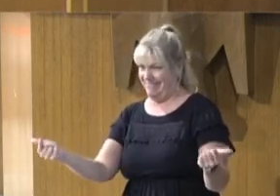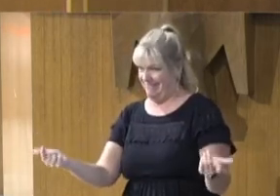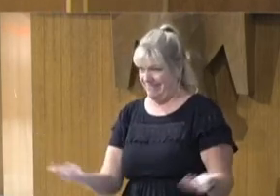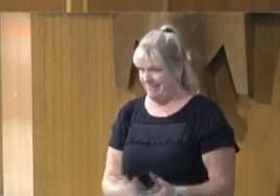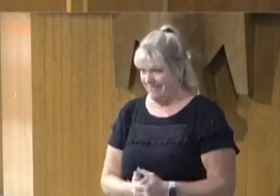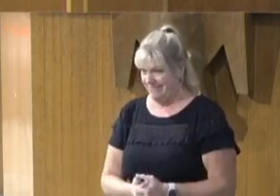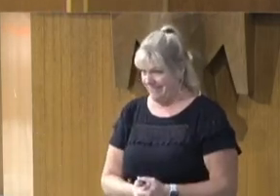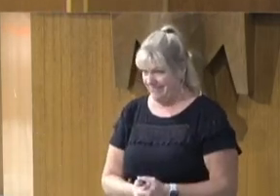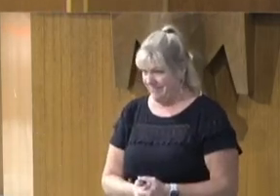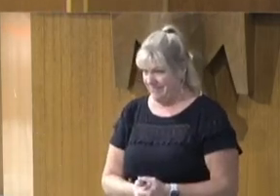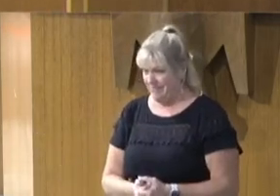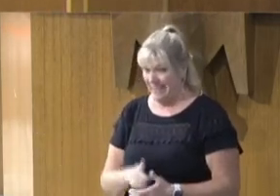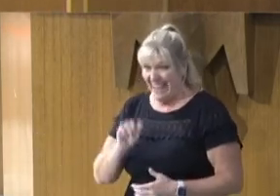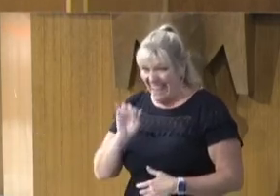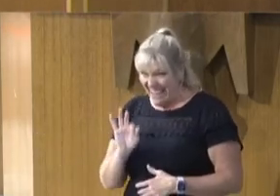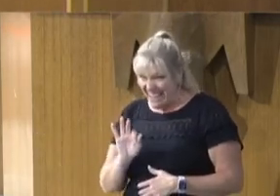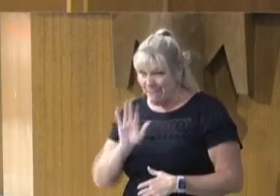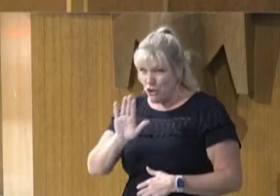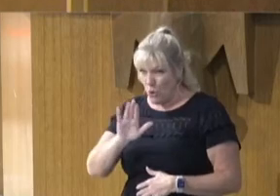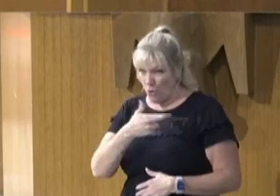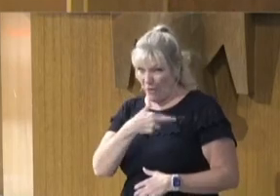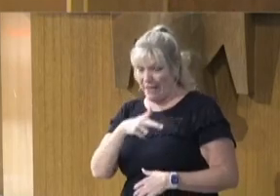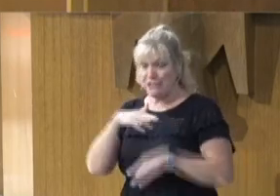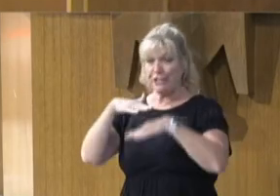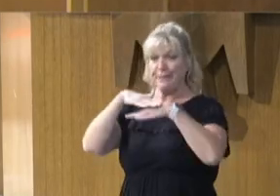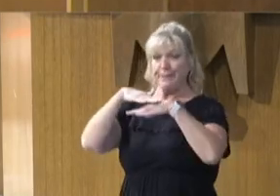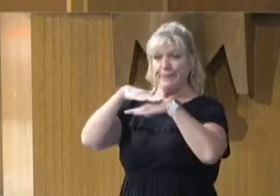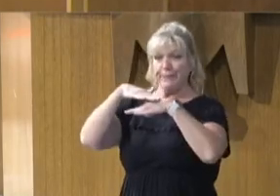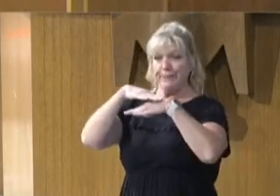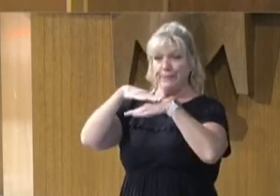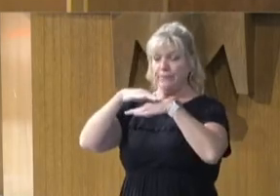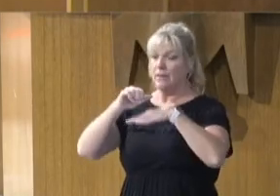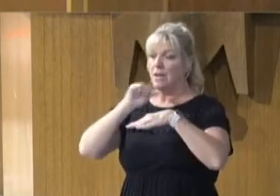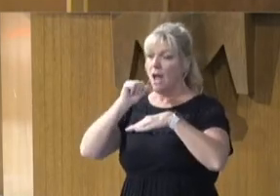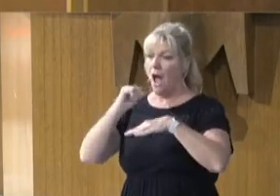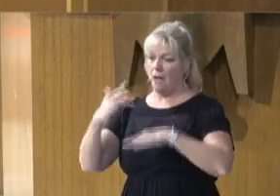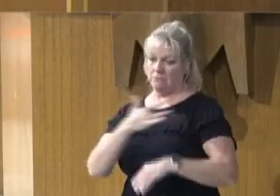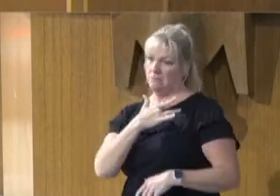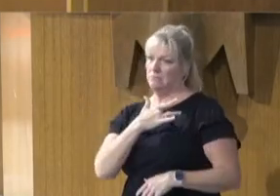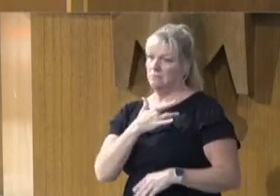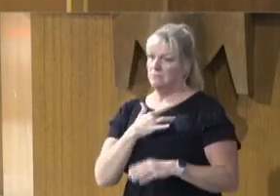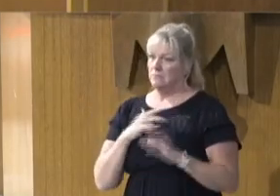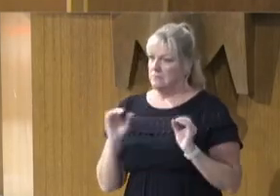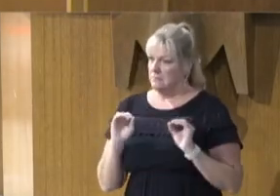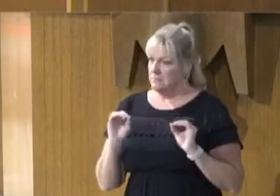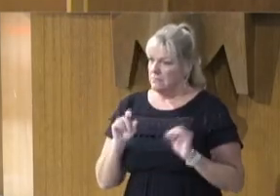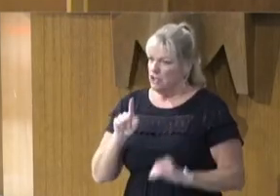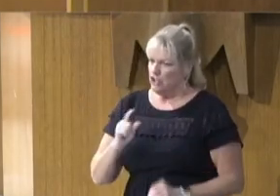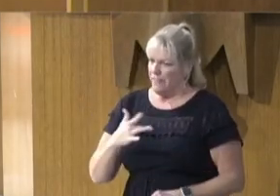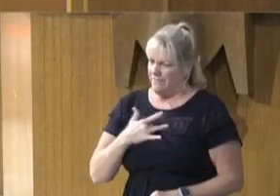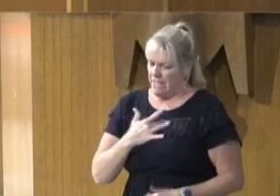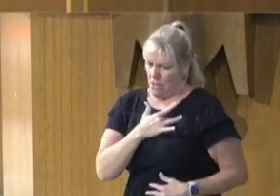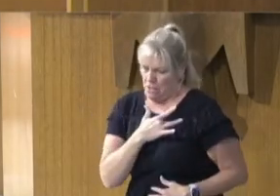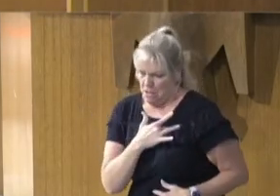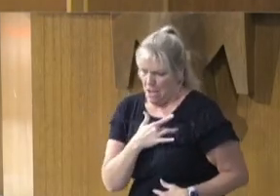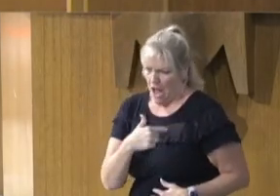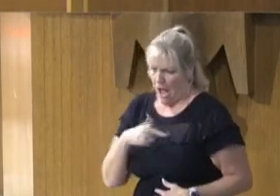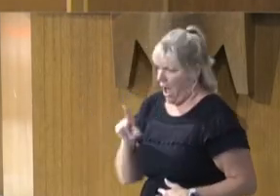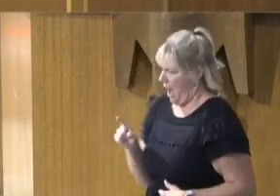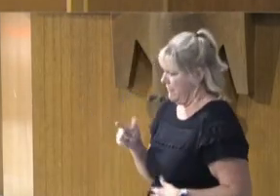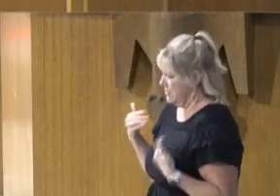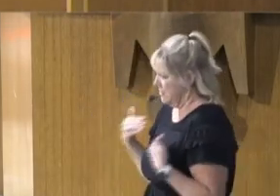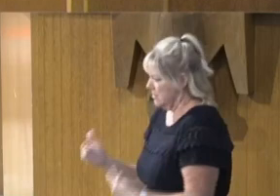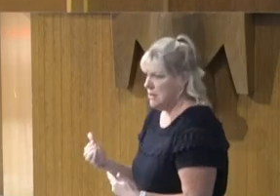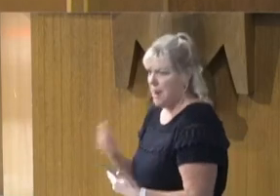If your religion is only skin deep and it doesn't penetrate your heart to compel you to get your hands dirty, maybe